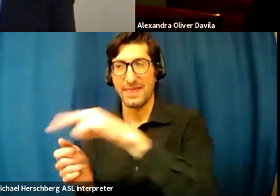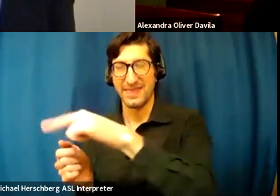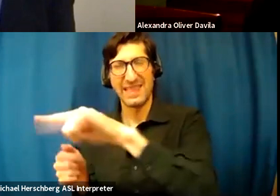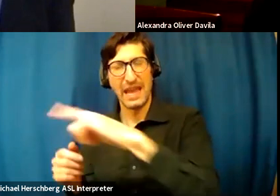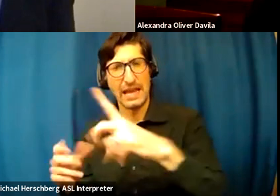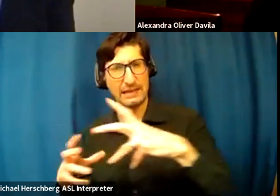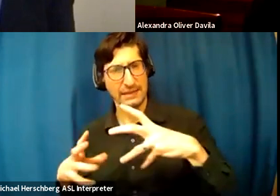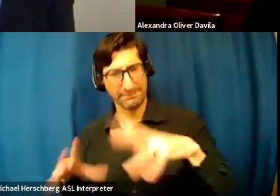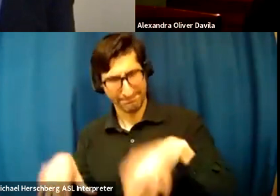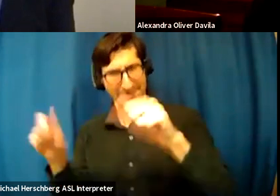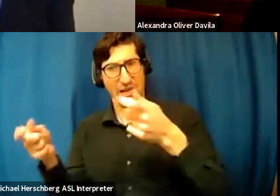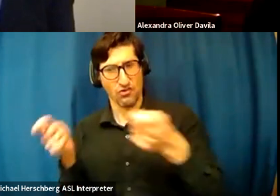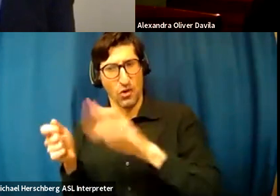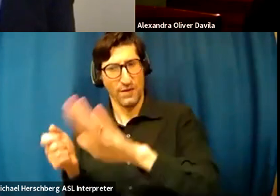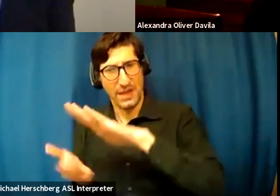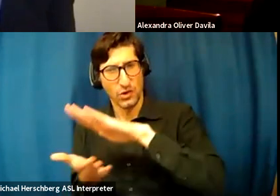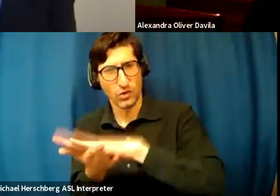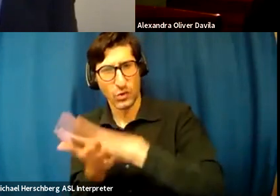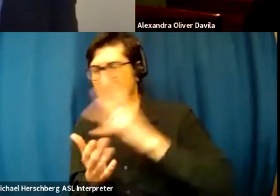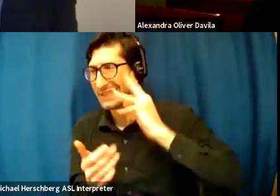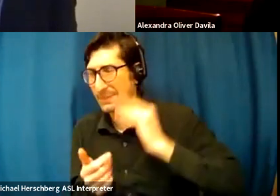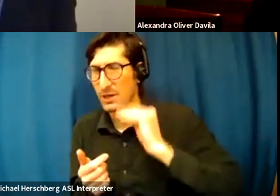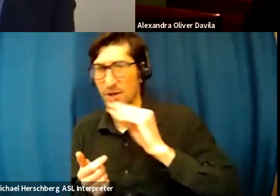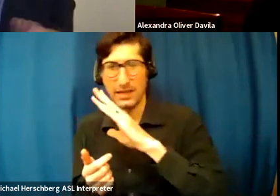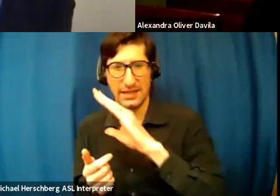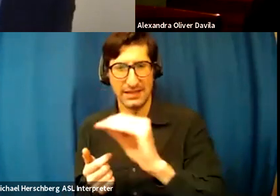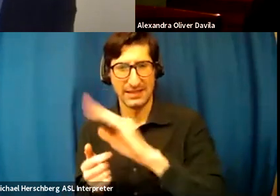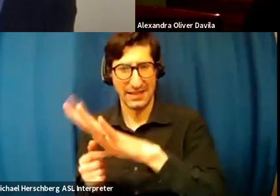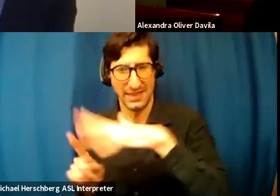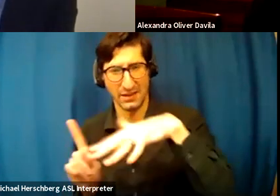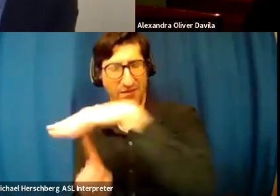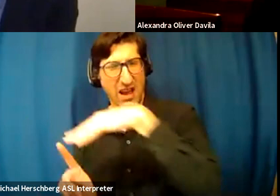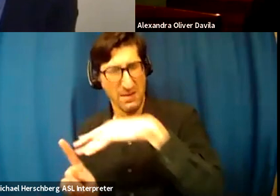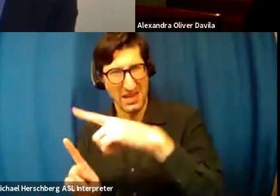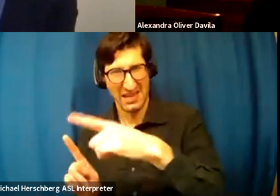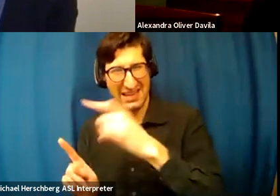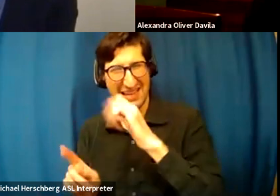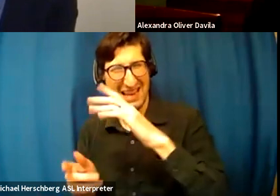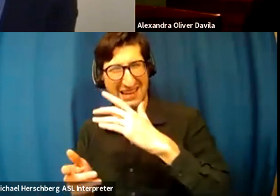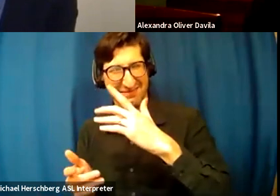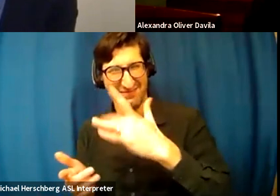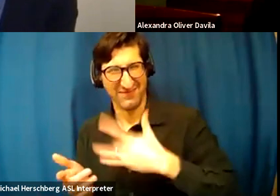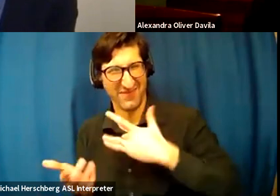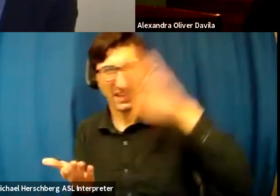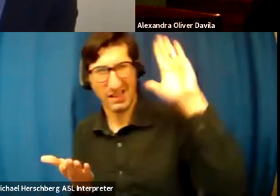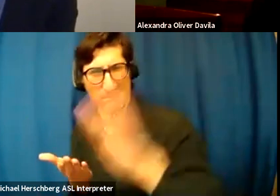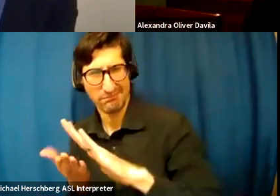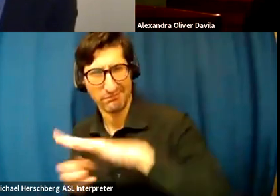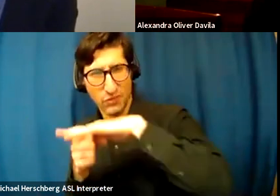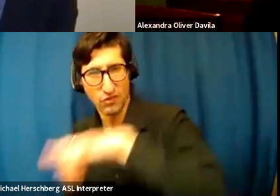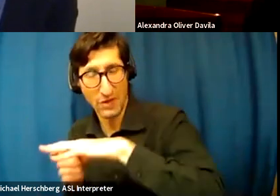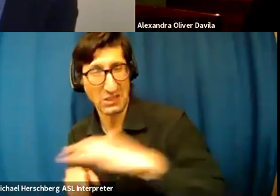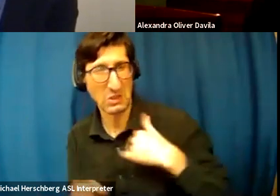that they don't have to be stressed out over it all the time. So I just wanted to ask if that's possible to hear an update from her